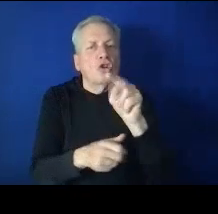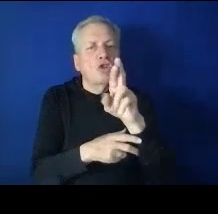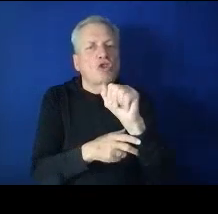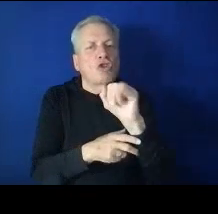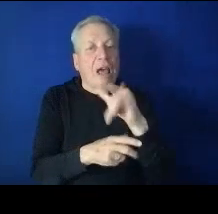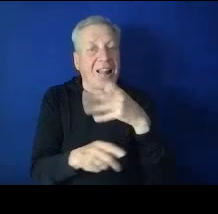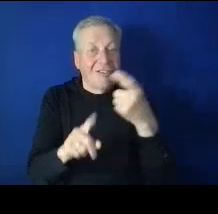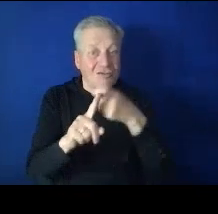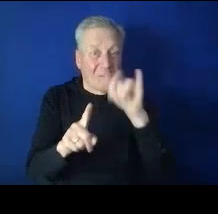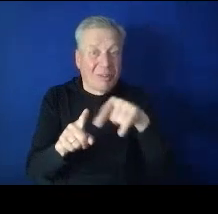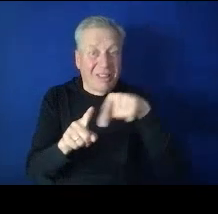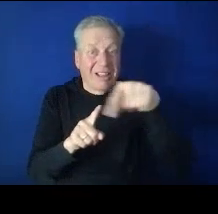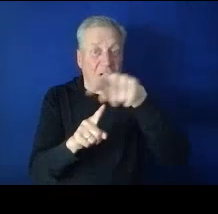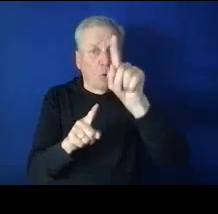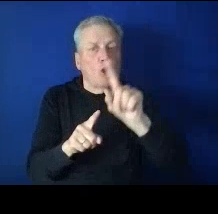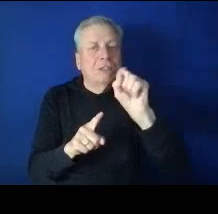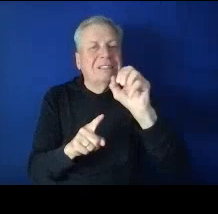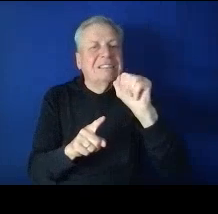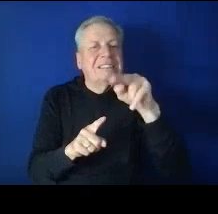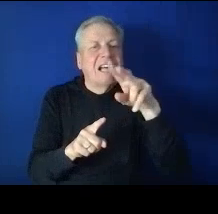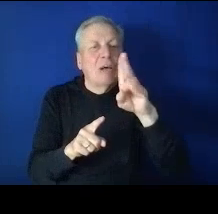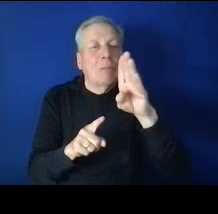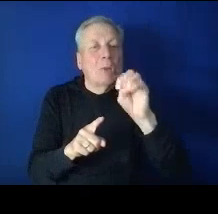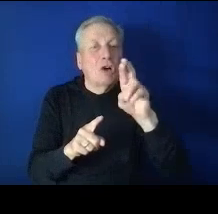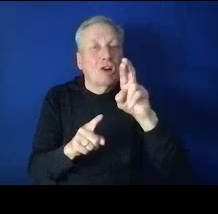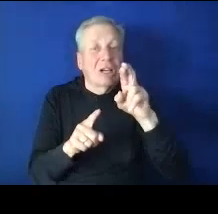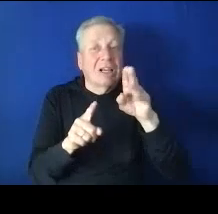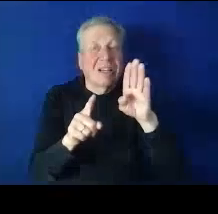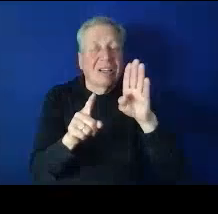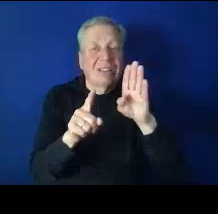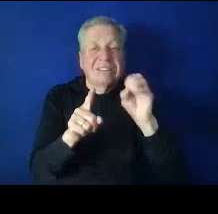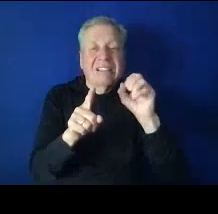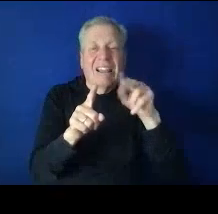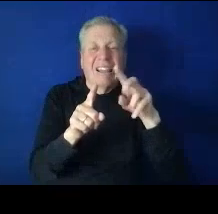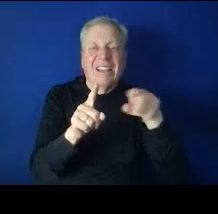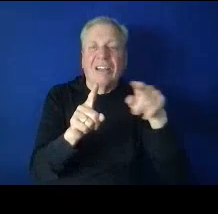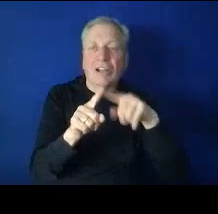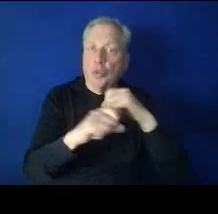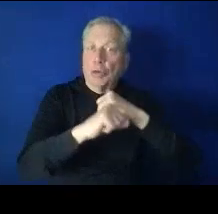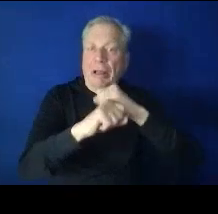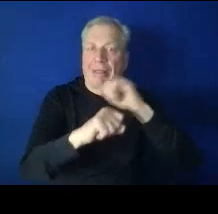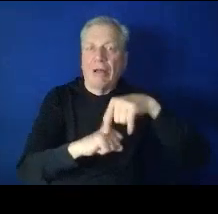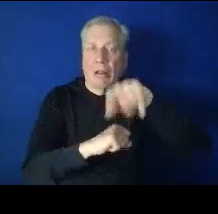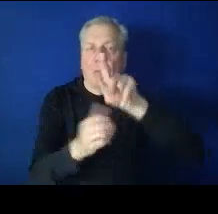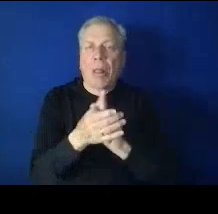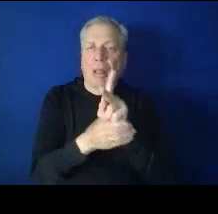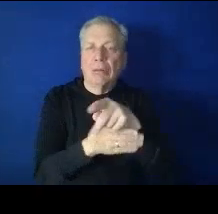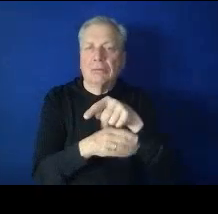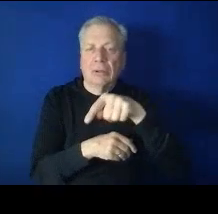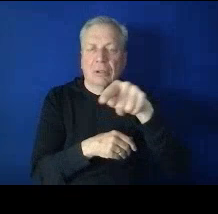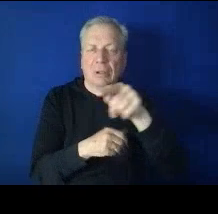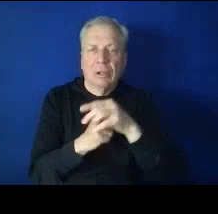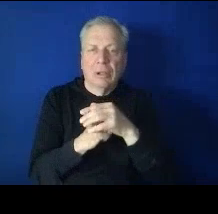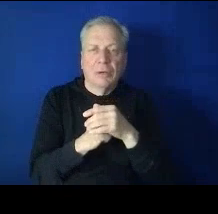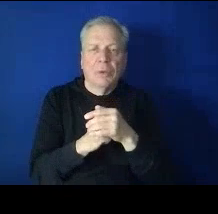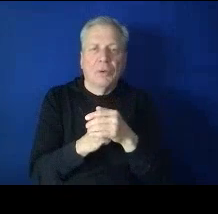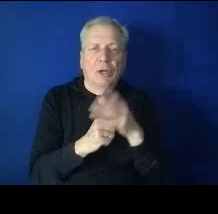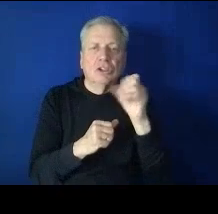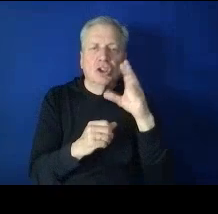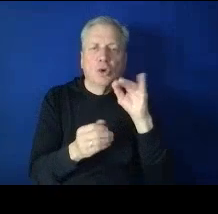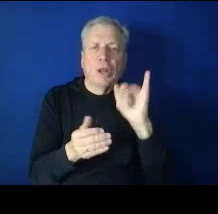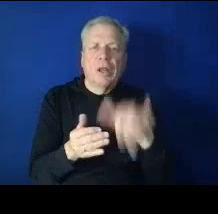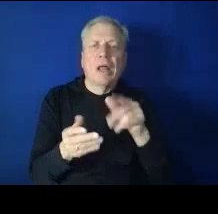bumper logs is where the sand verbena is. So just trying to help protect that plant. And then this